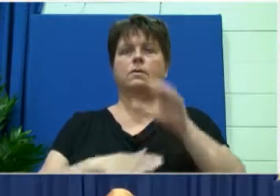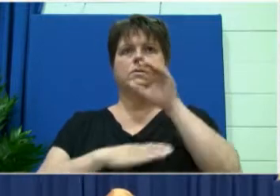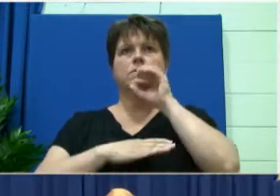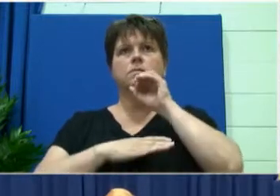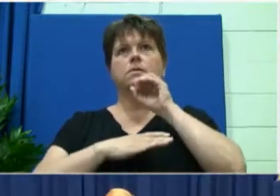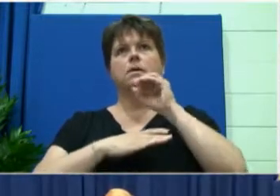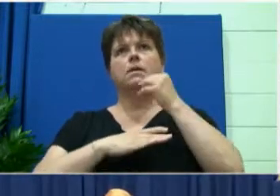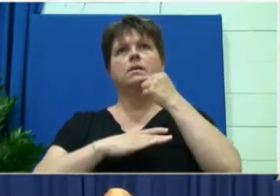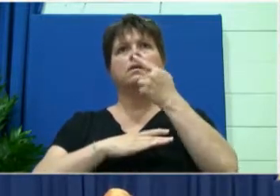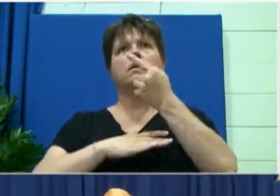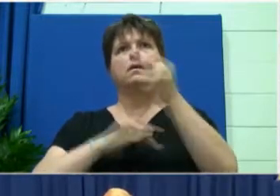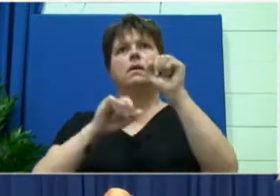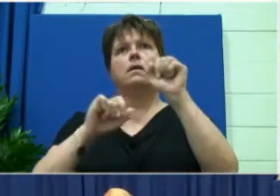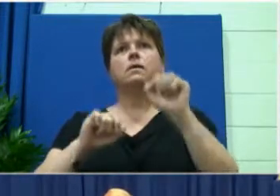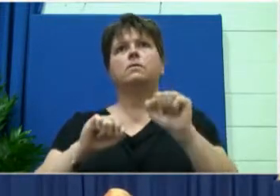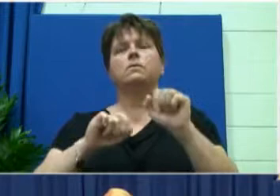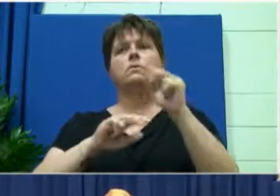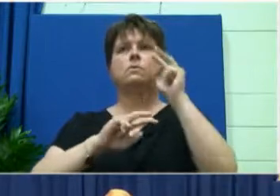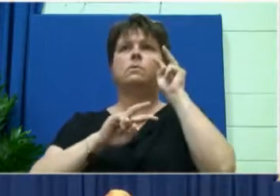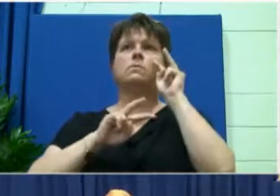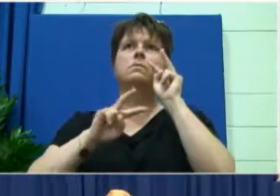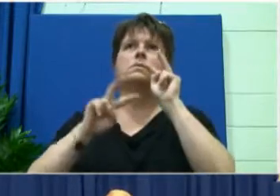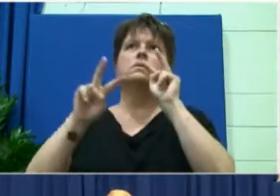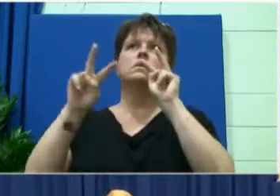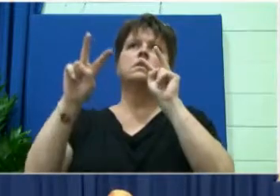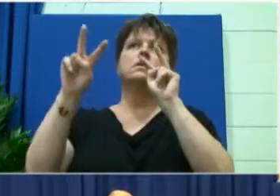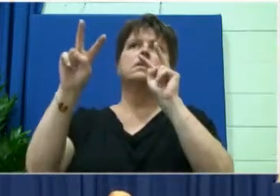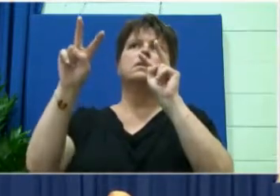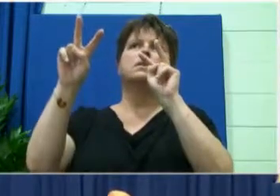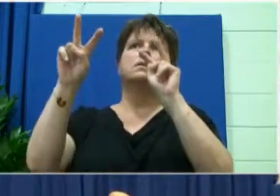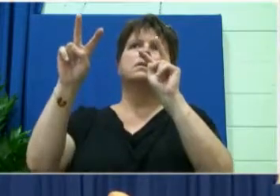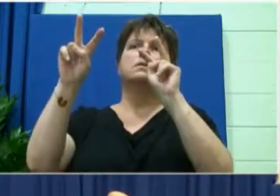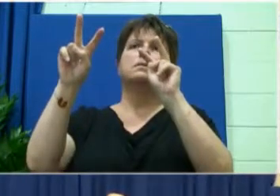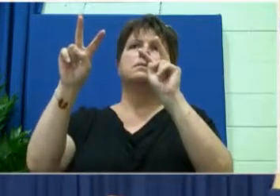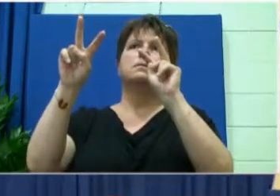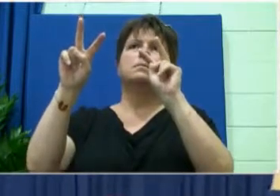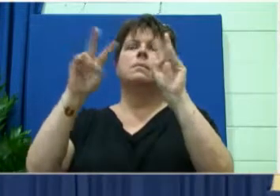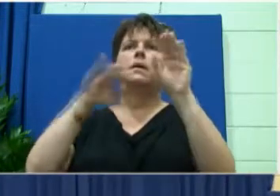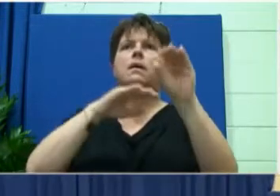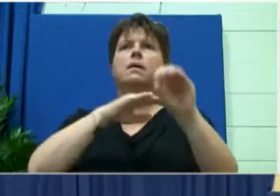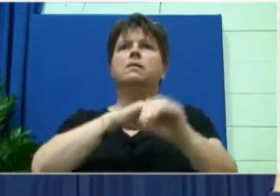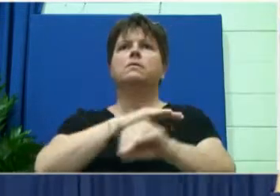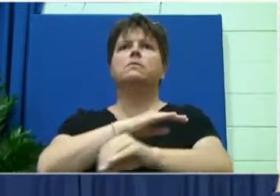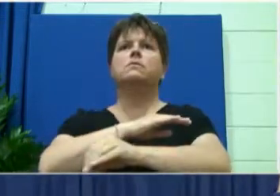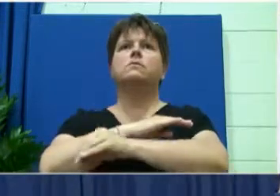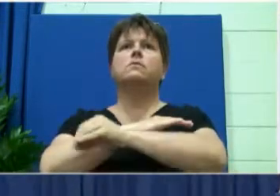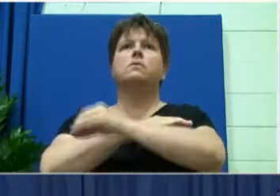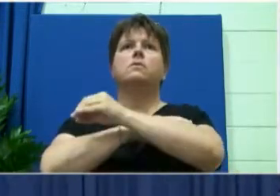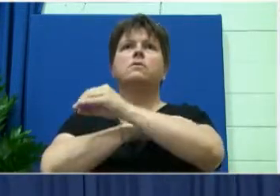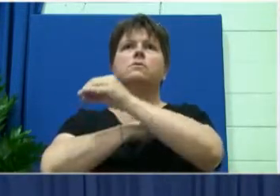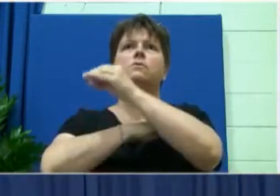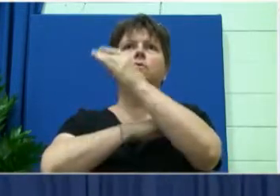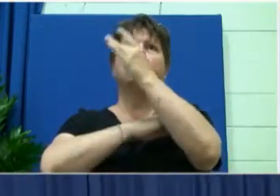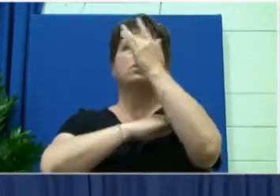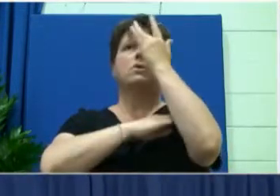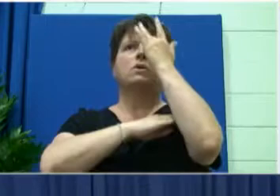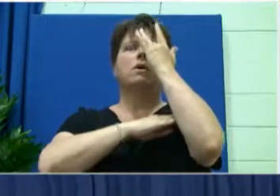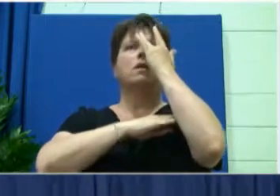Oh, say, can you see by the